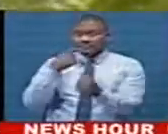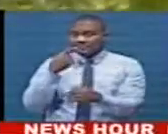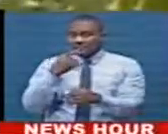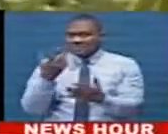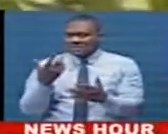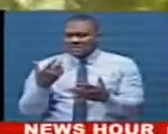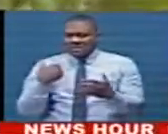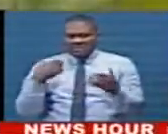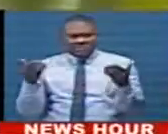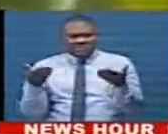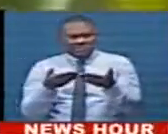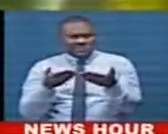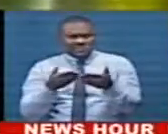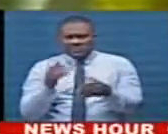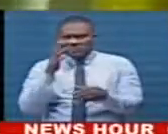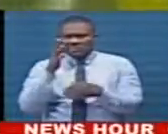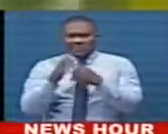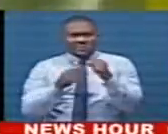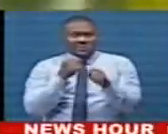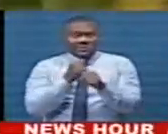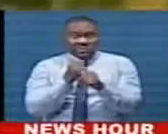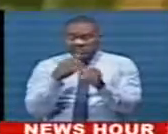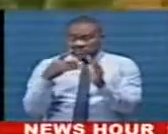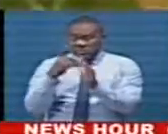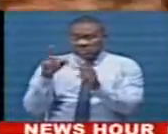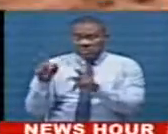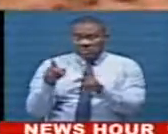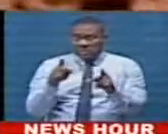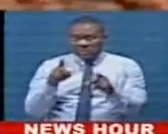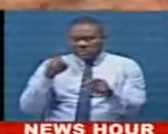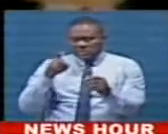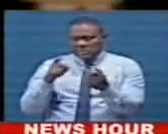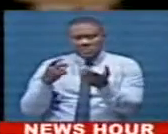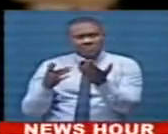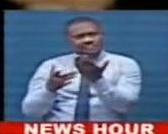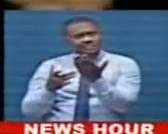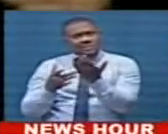it has introduced a five-year development plan to provide the needed technical